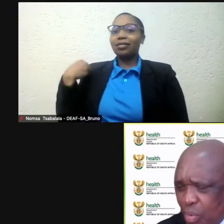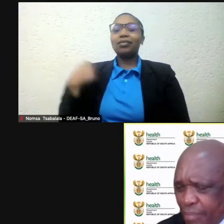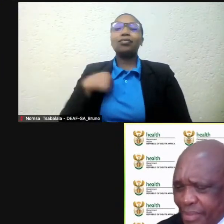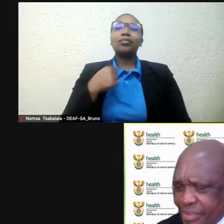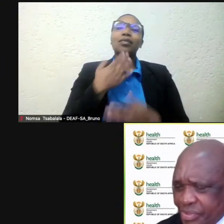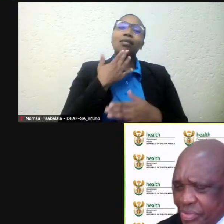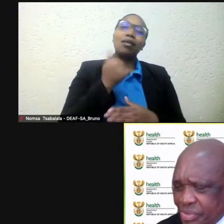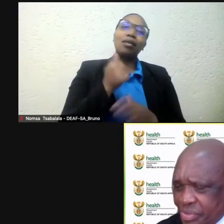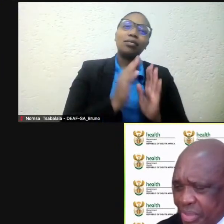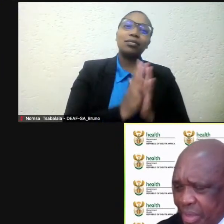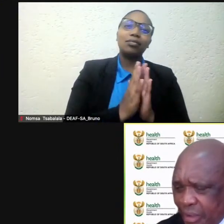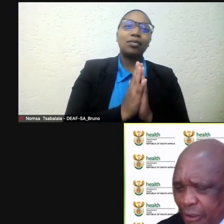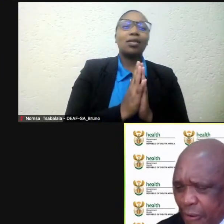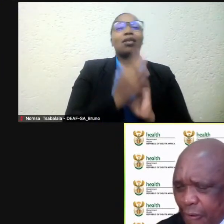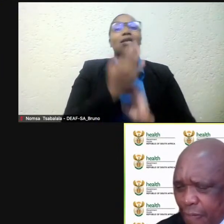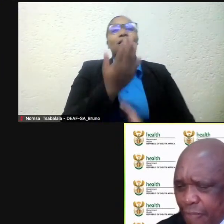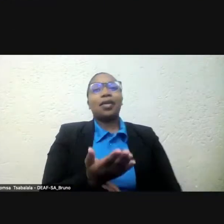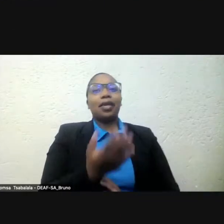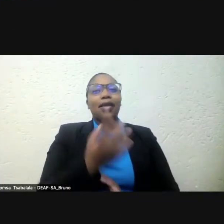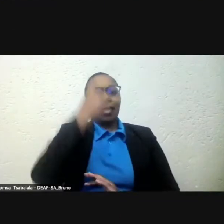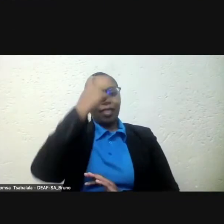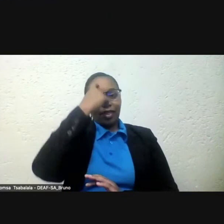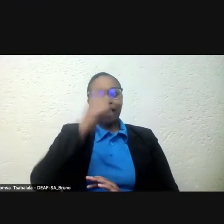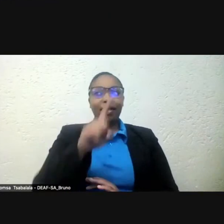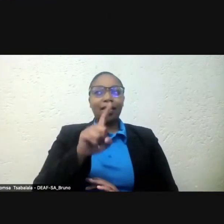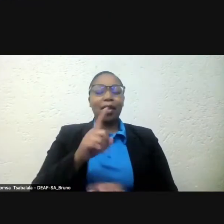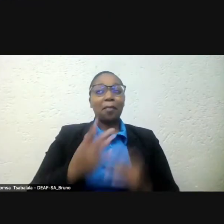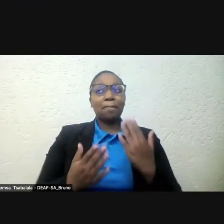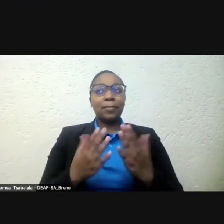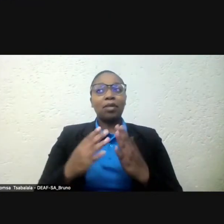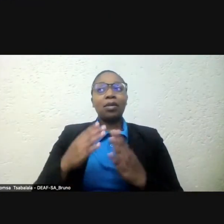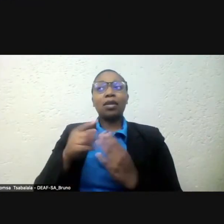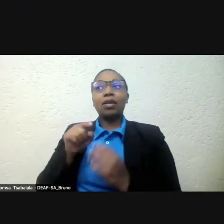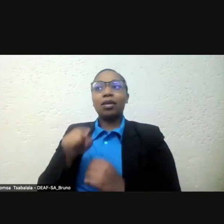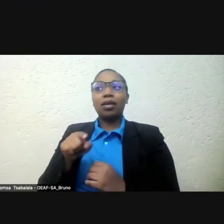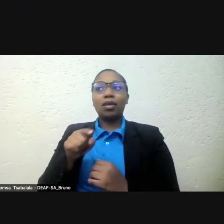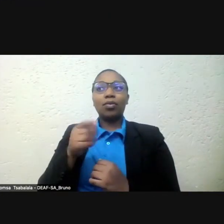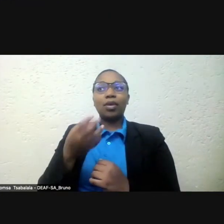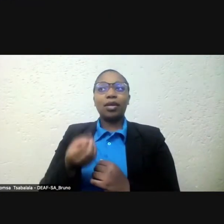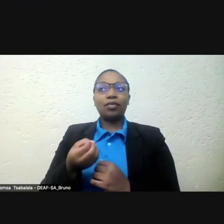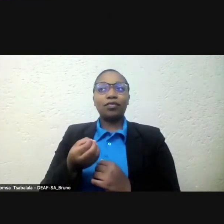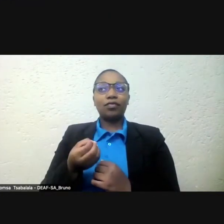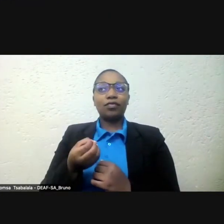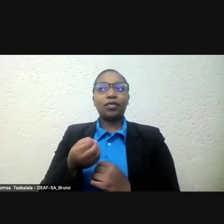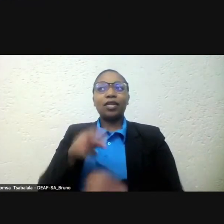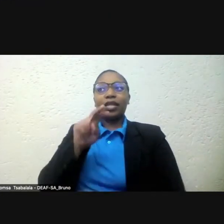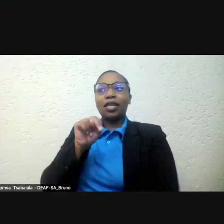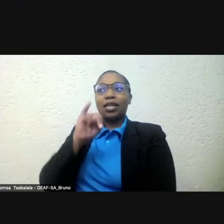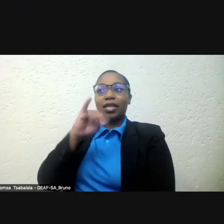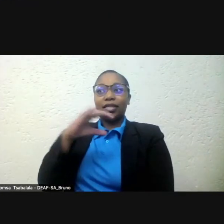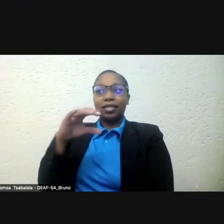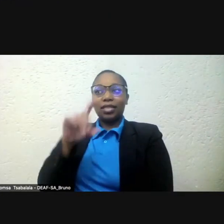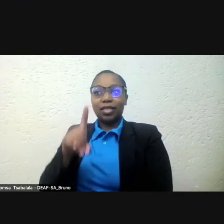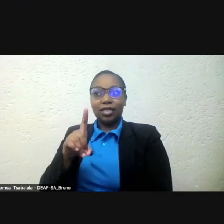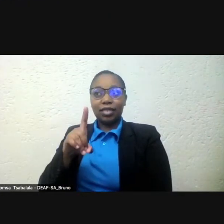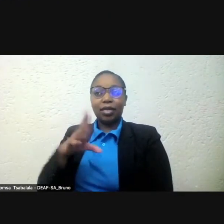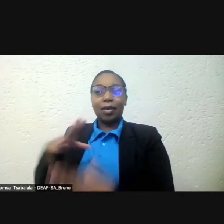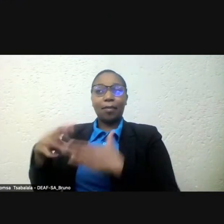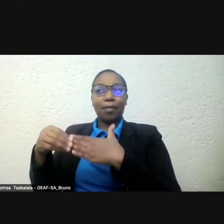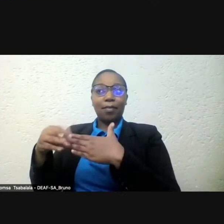many of this between our NICD colleagues,